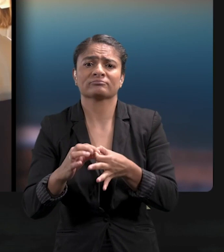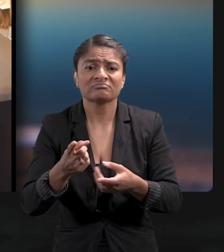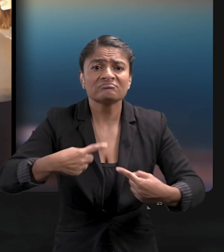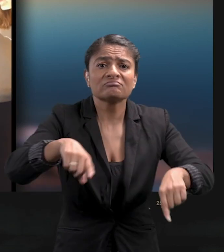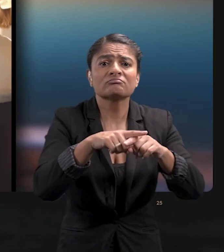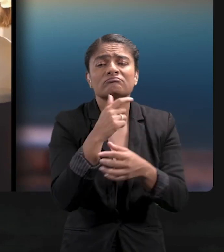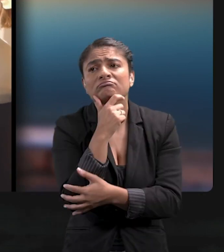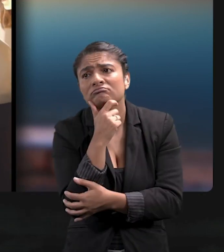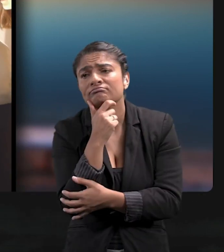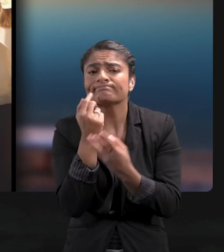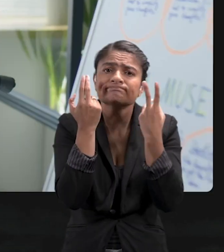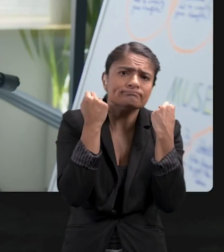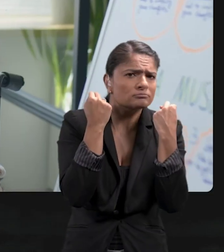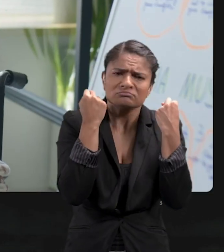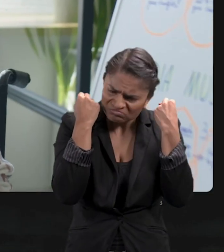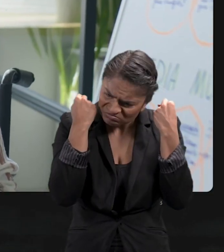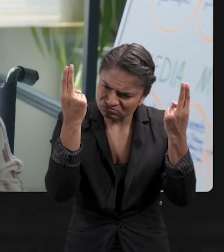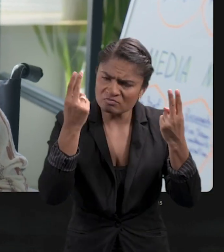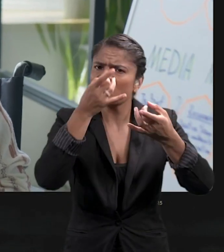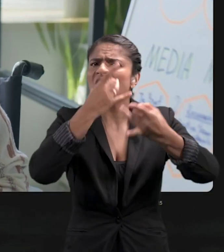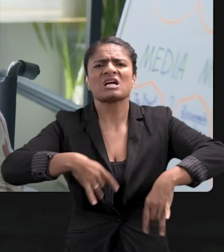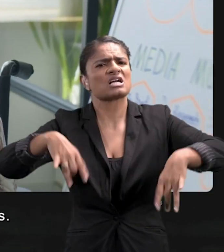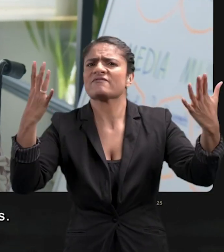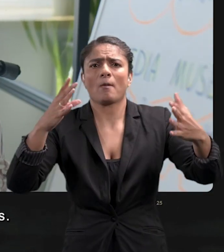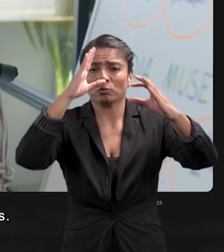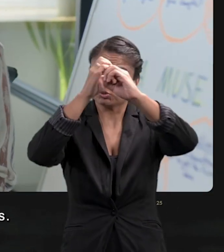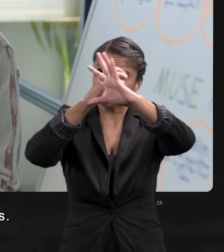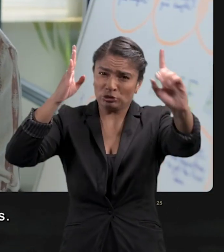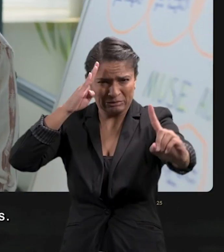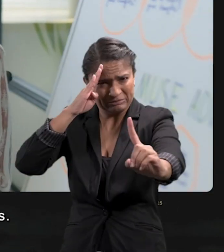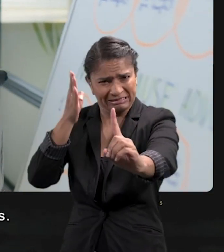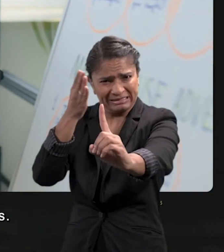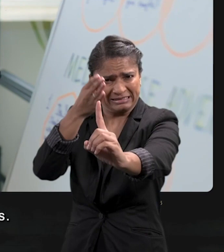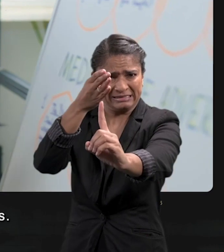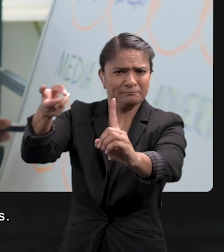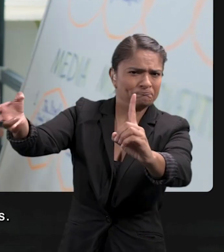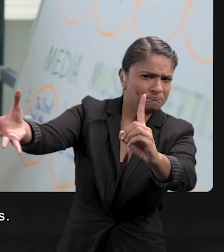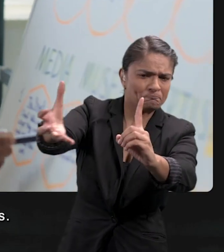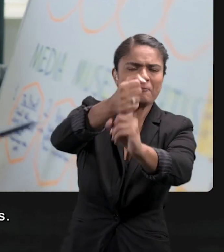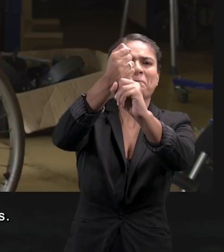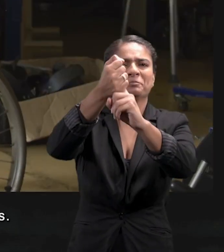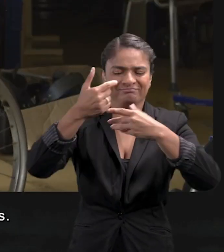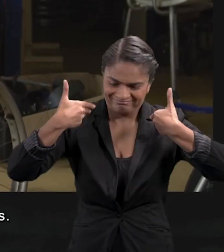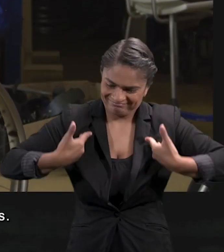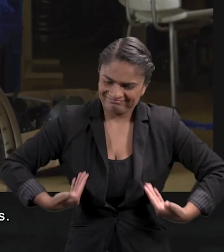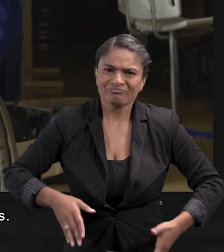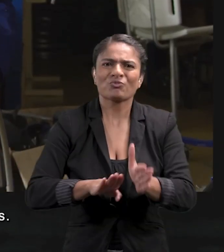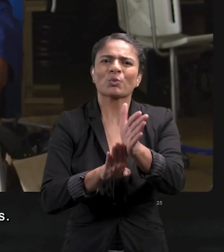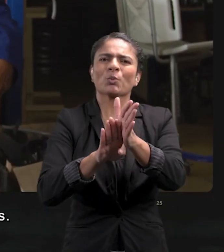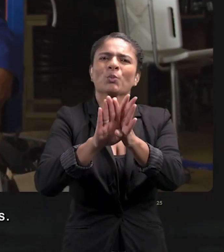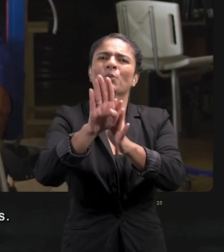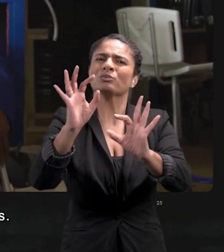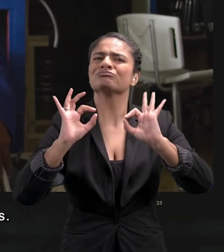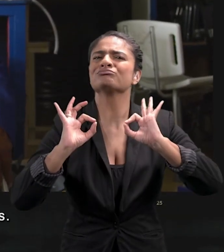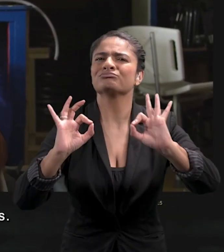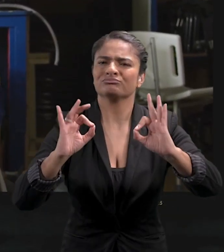should not give up Modi dreaming etsa bona, and they should just thrive in becoming a better